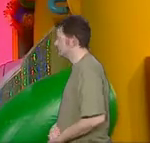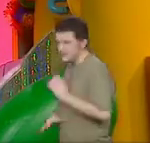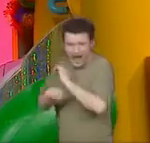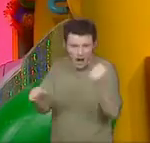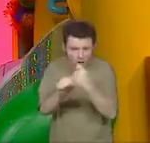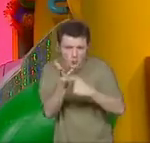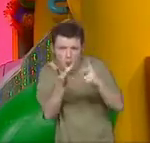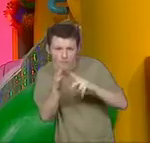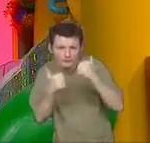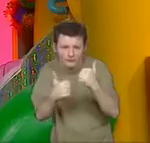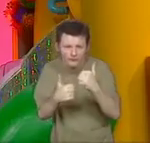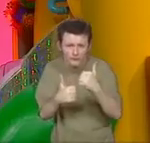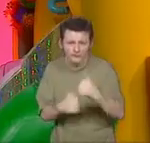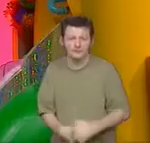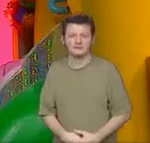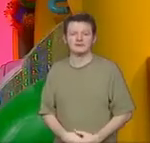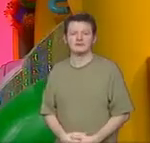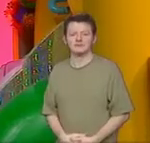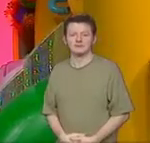Hoople doop groove.